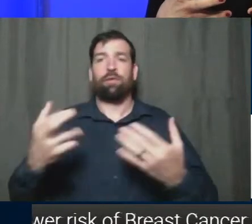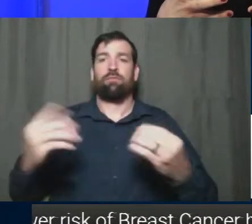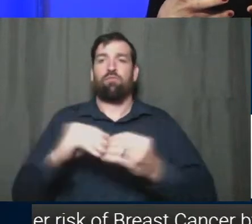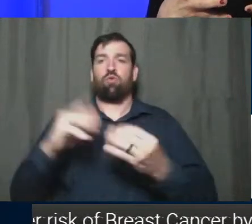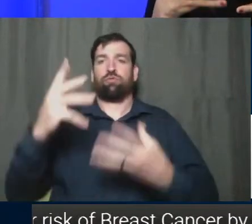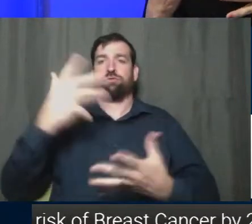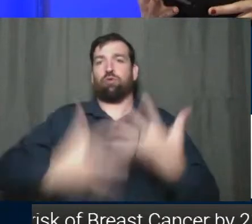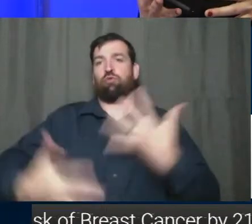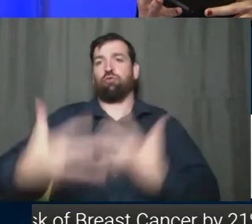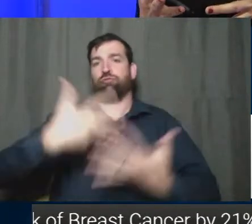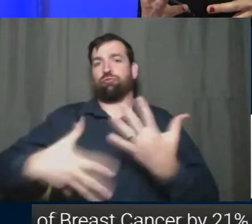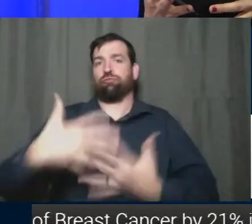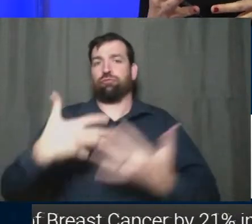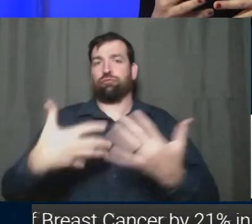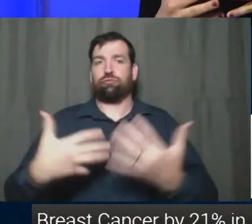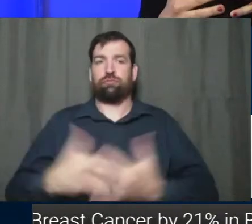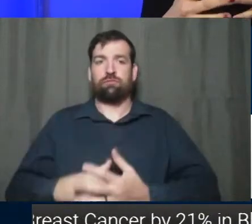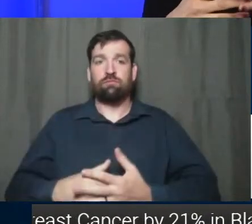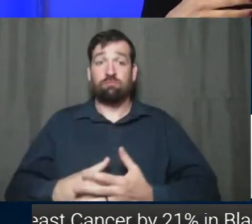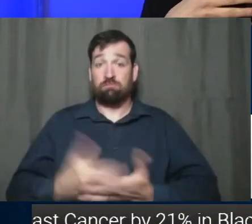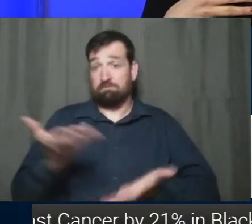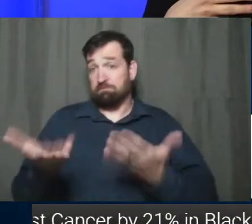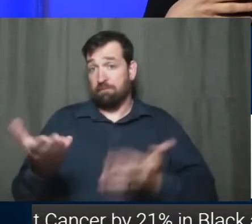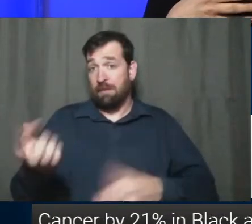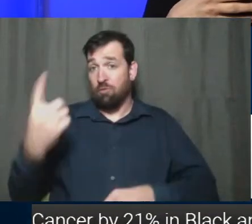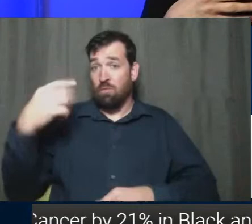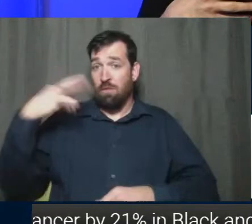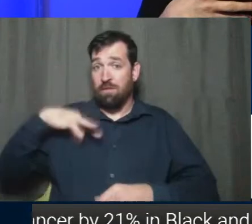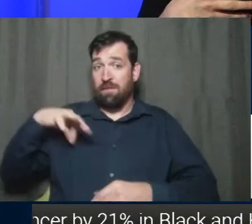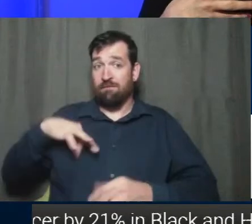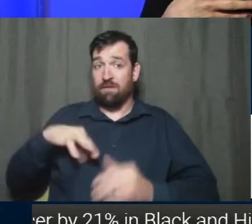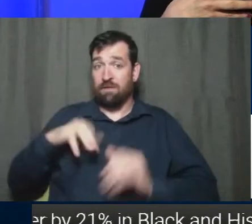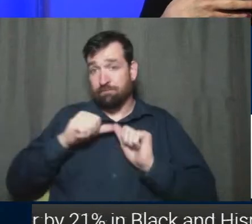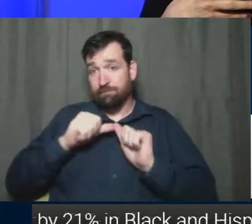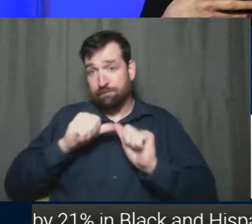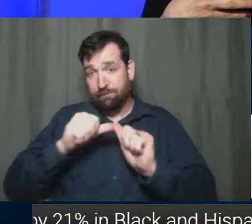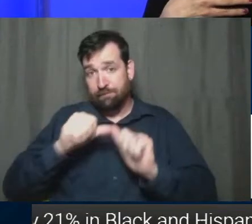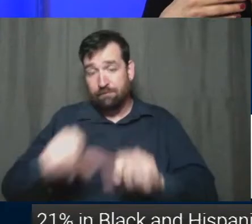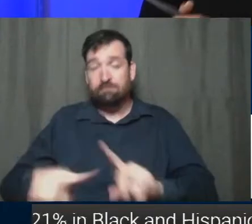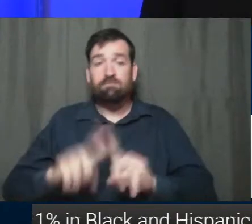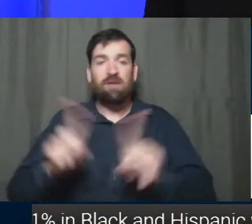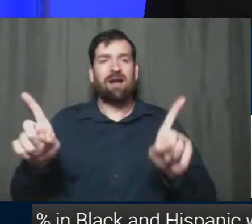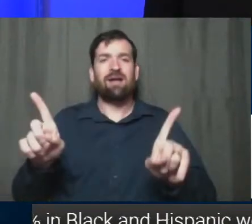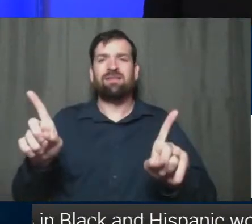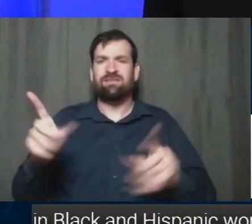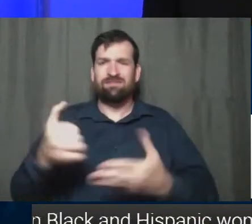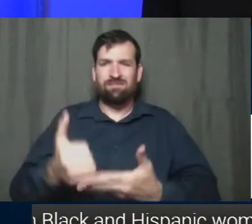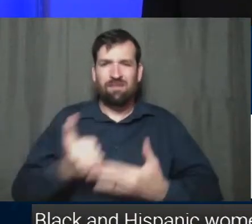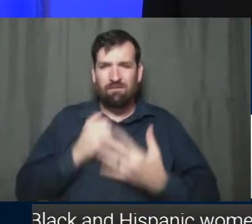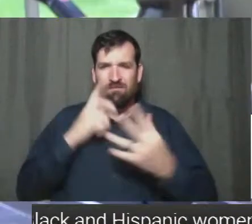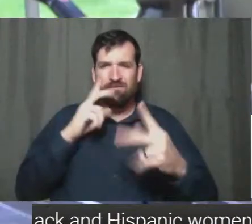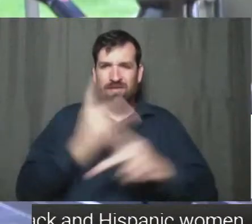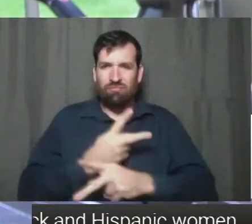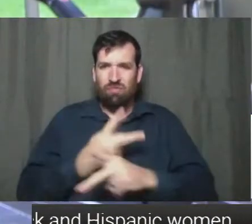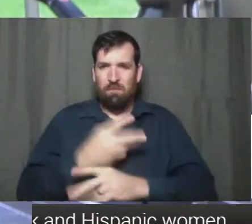thing. So there's maybe one of those benefits. It keeps you doing it, but help us find the balance. What are your thoughts on that?